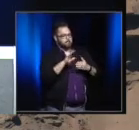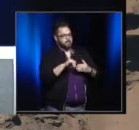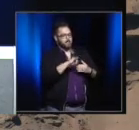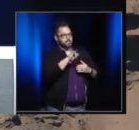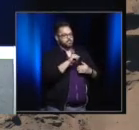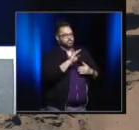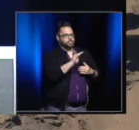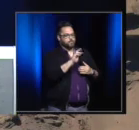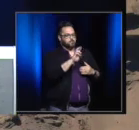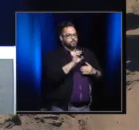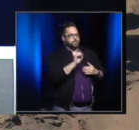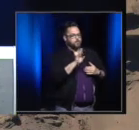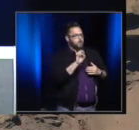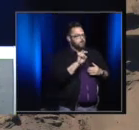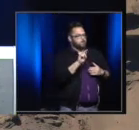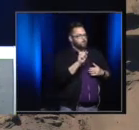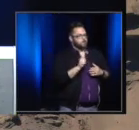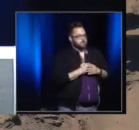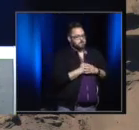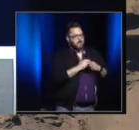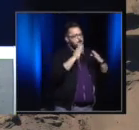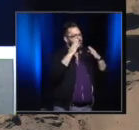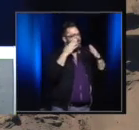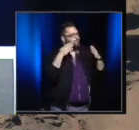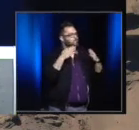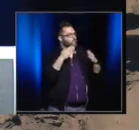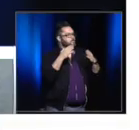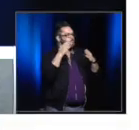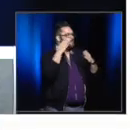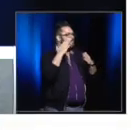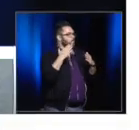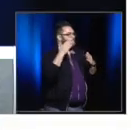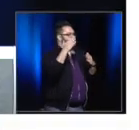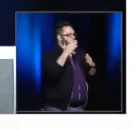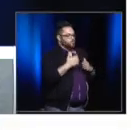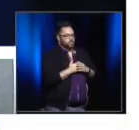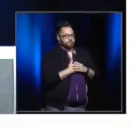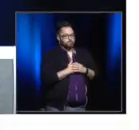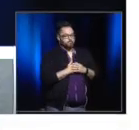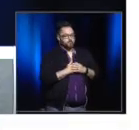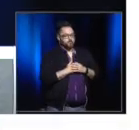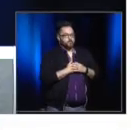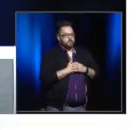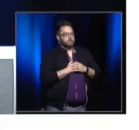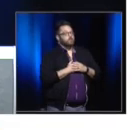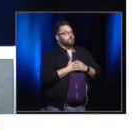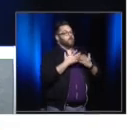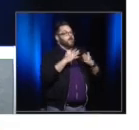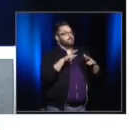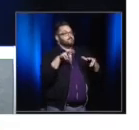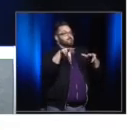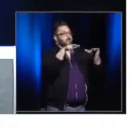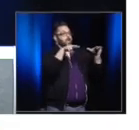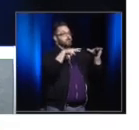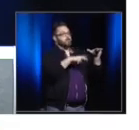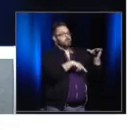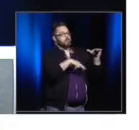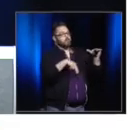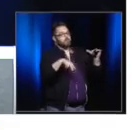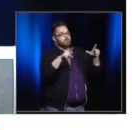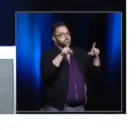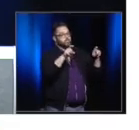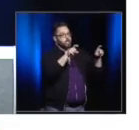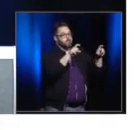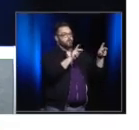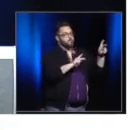we're focused firmly on the future. Following on from the aerial surveys of the 2000s with people